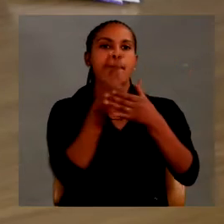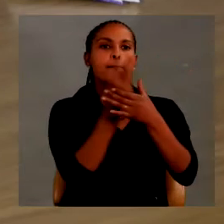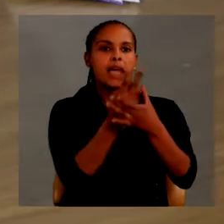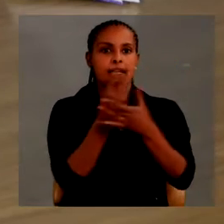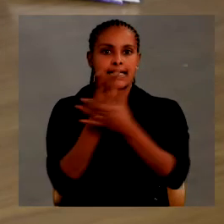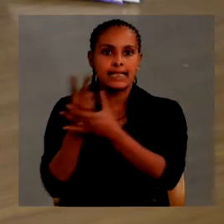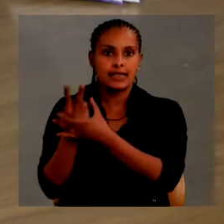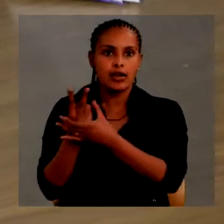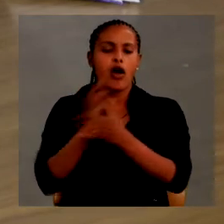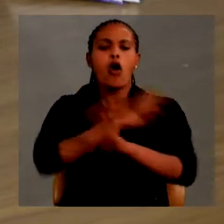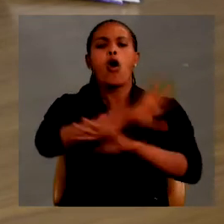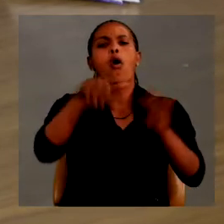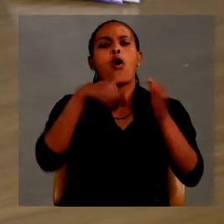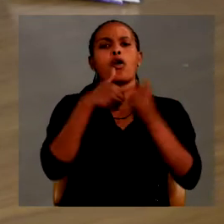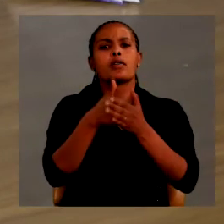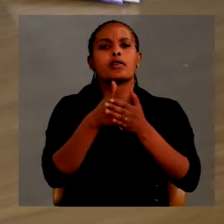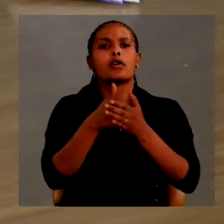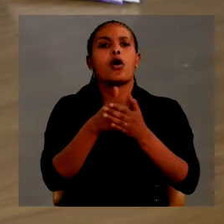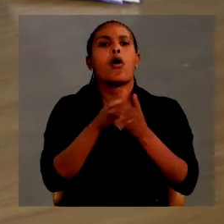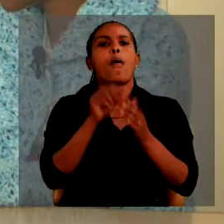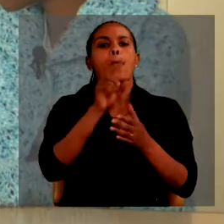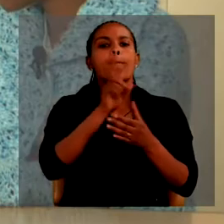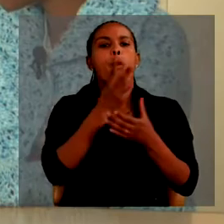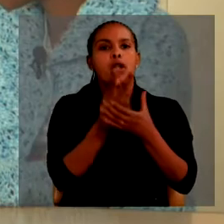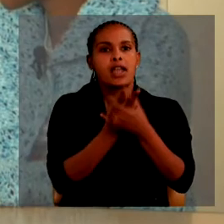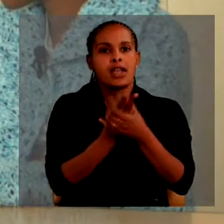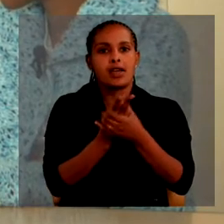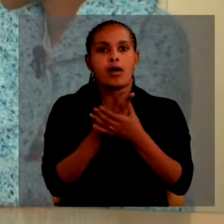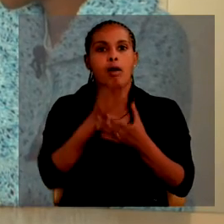And all of them are going to be bonding pairs.